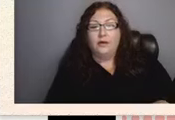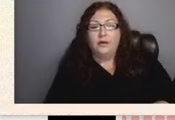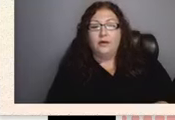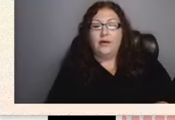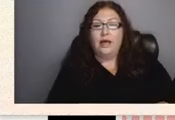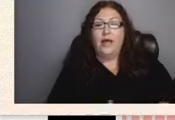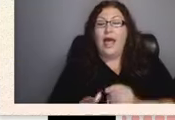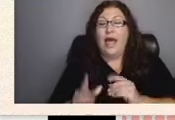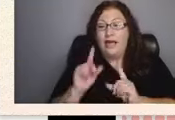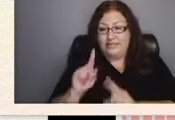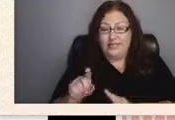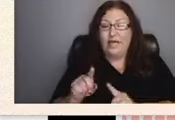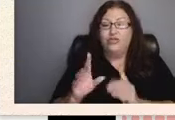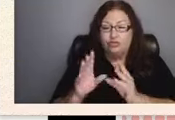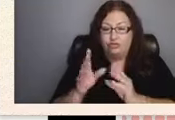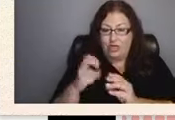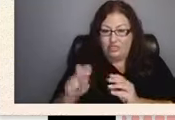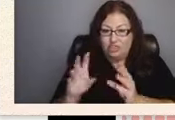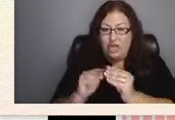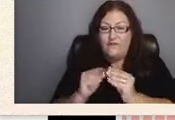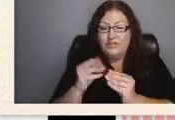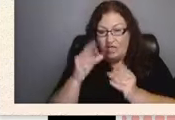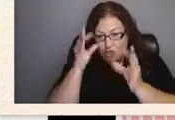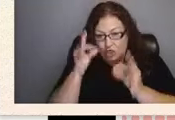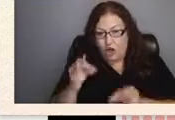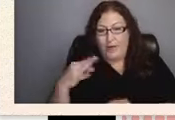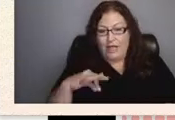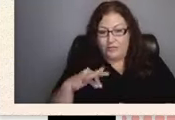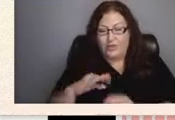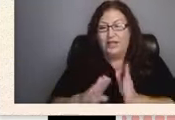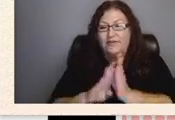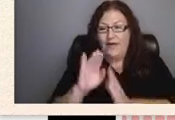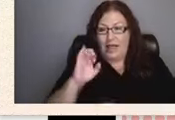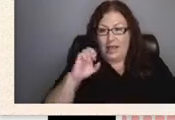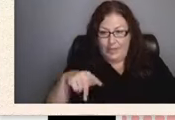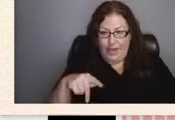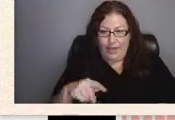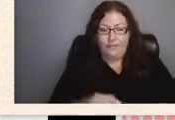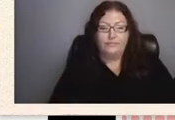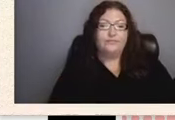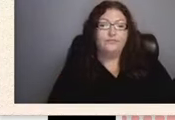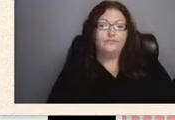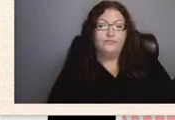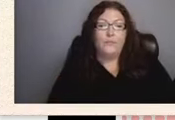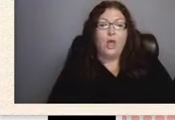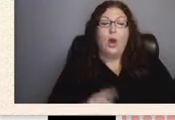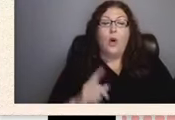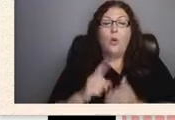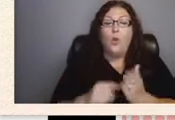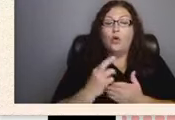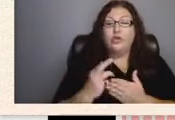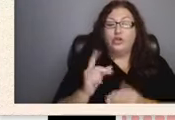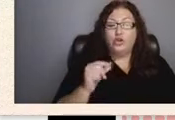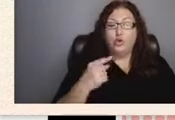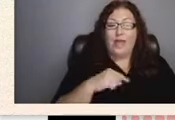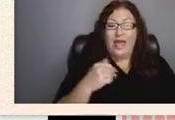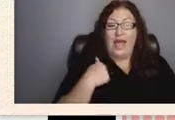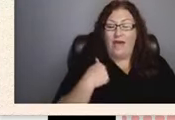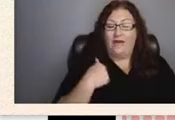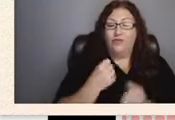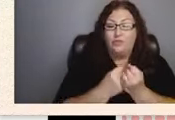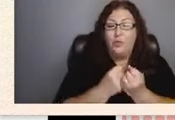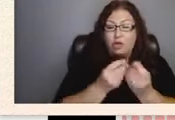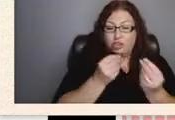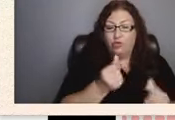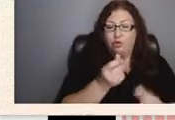Attend transition conference and determine eligibility and develop that IEP. And then what resources do we have to support